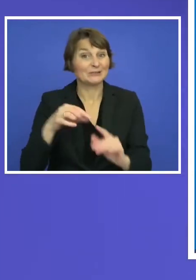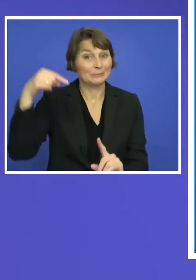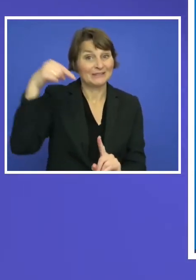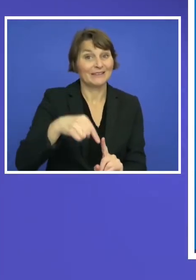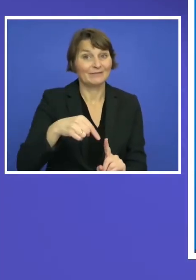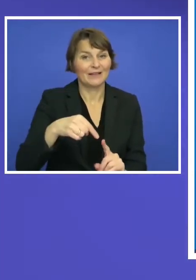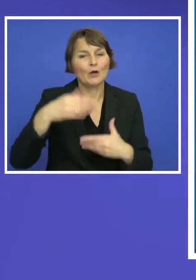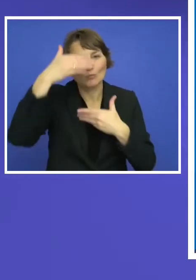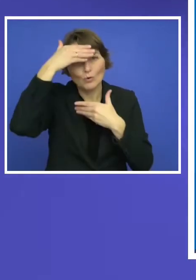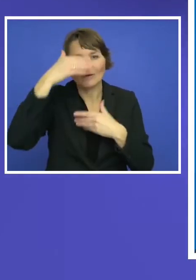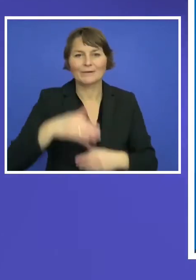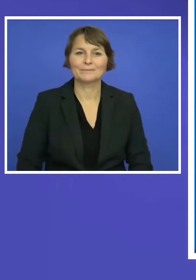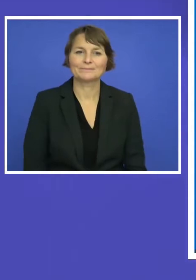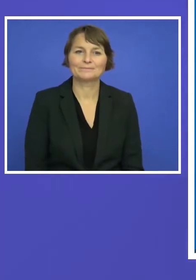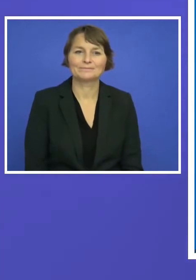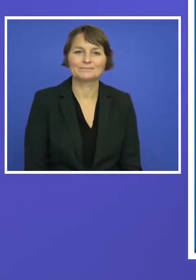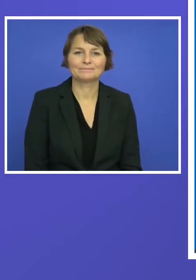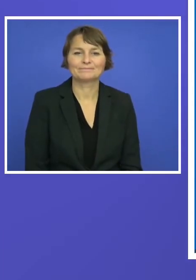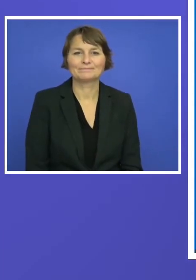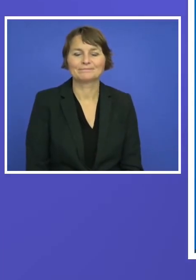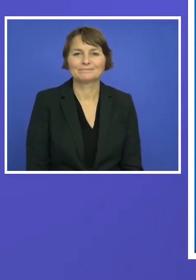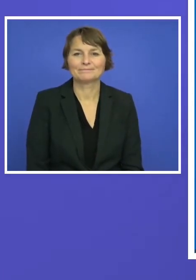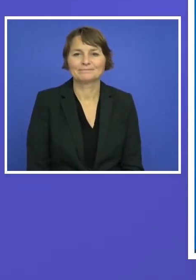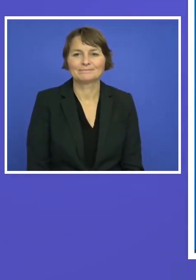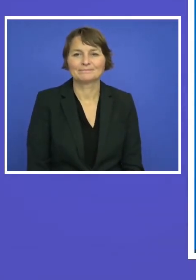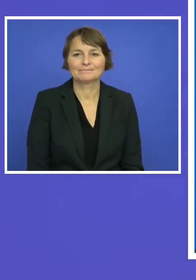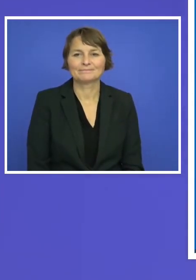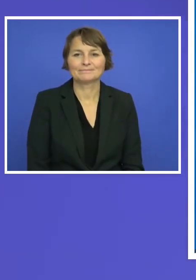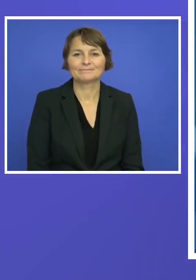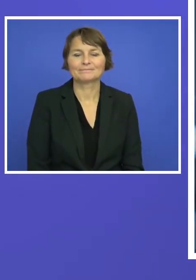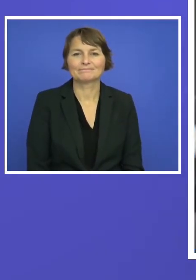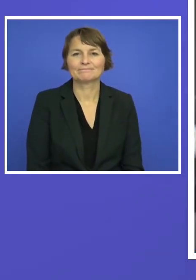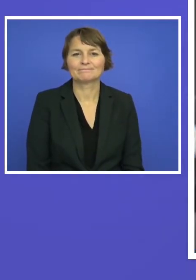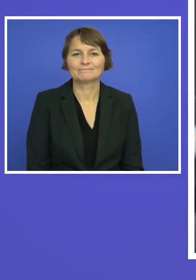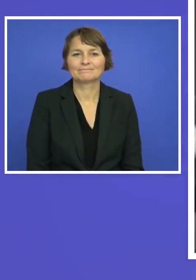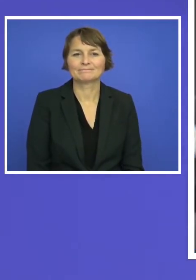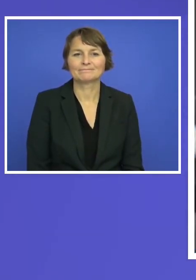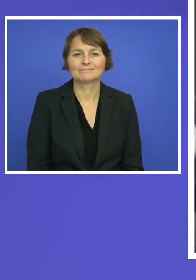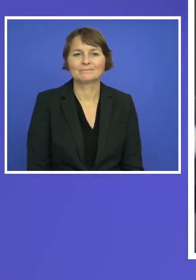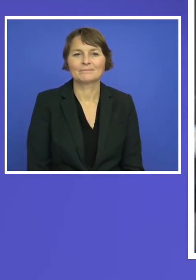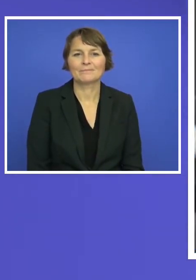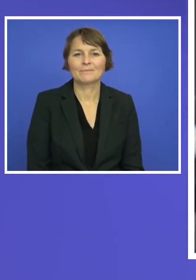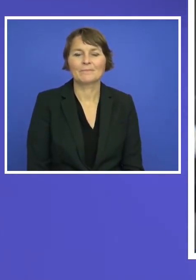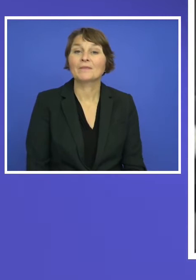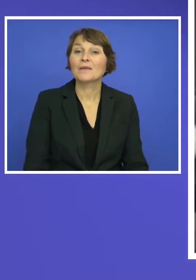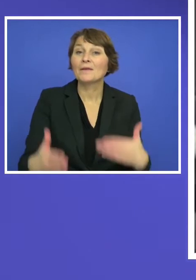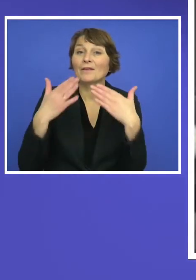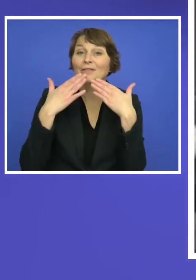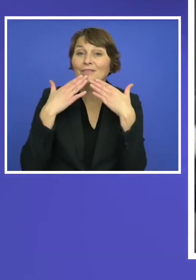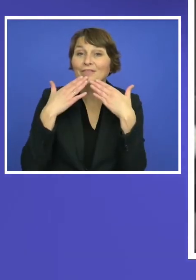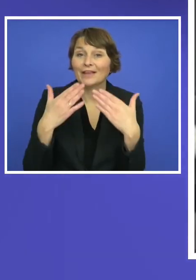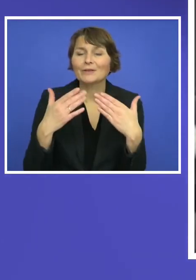Great. Thank you, Miriam, for just a very fascinating overview. And, this last point that you